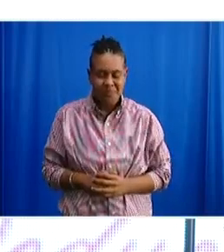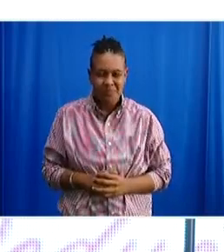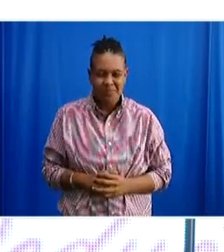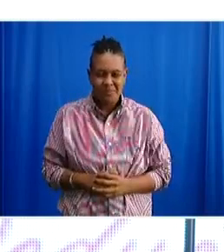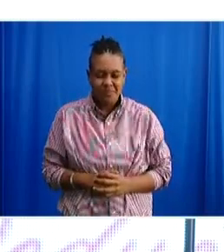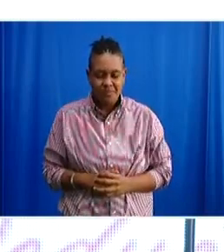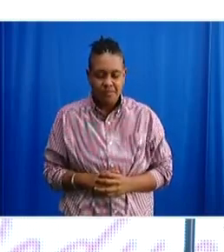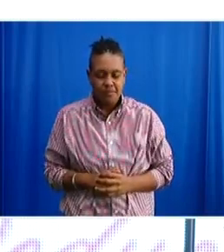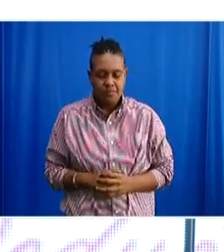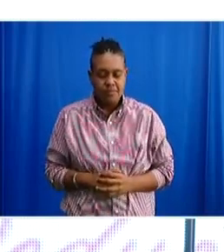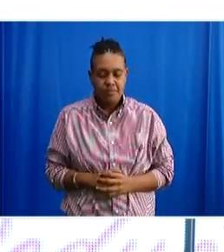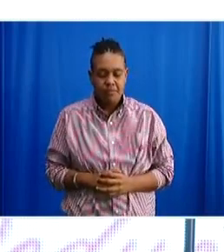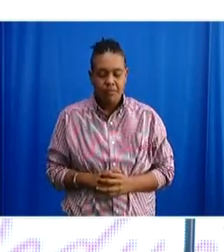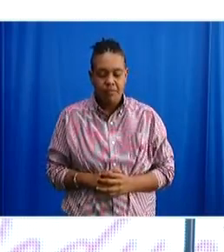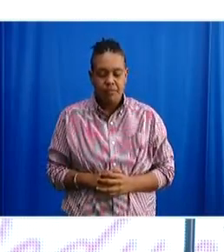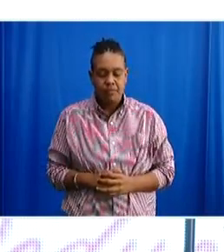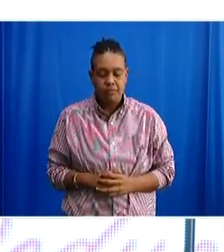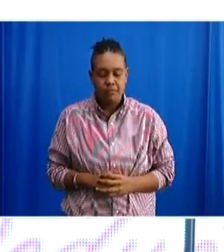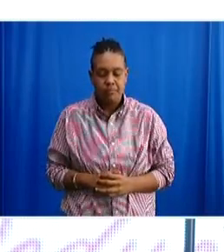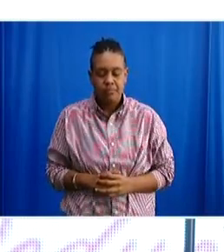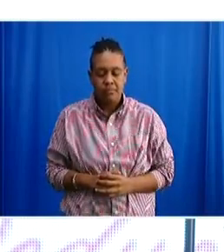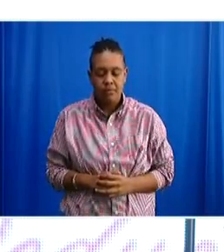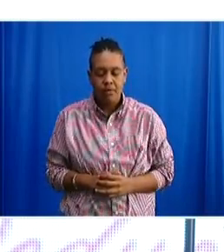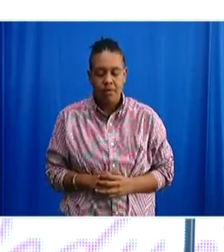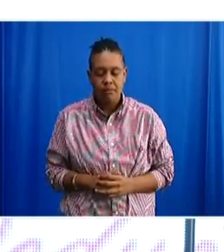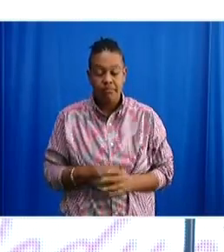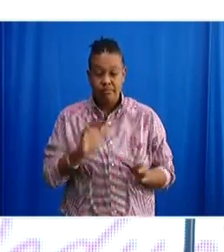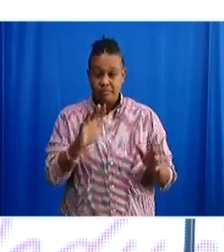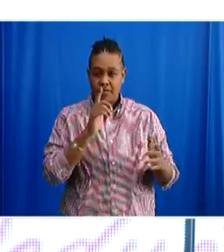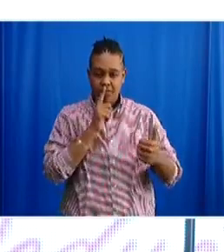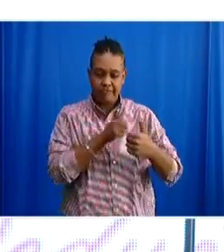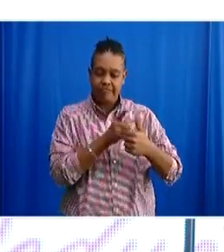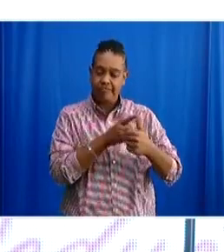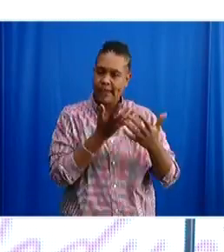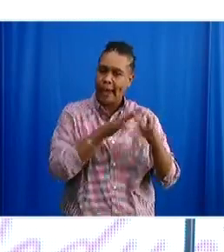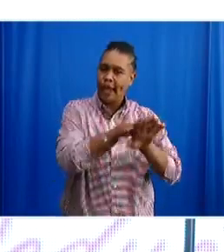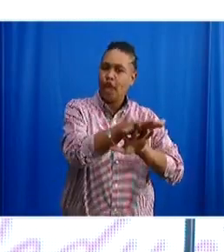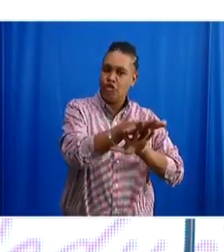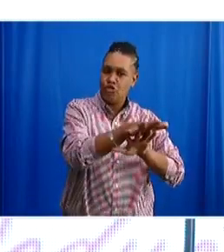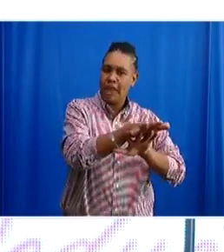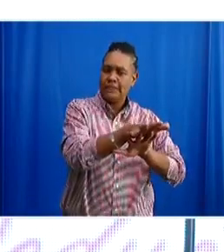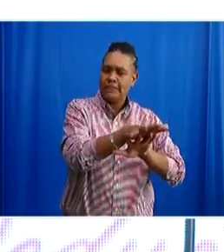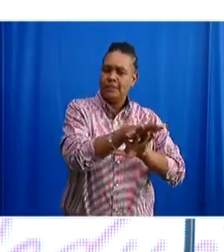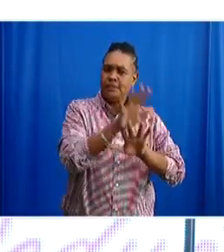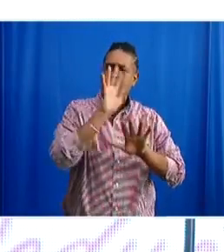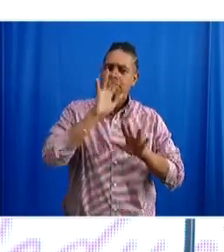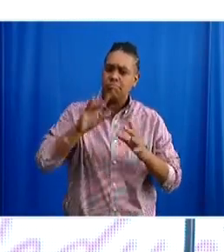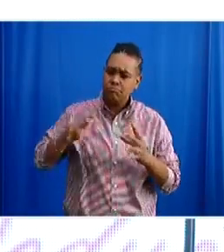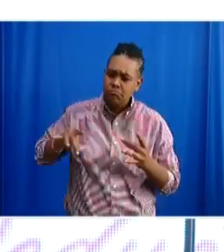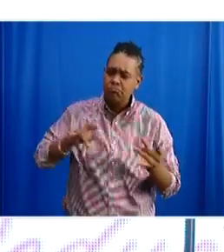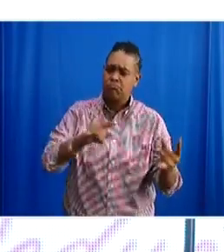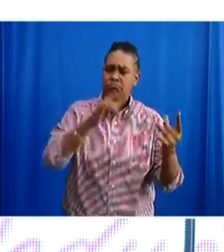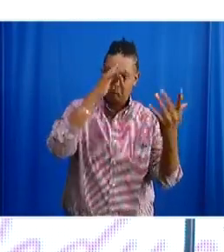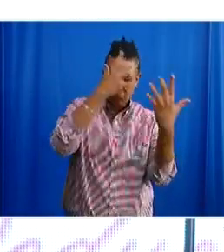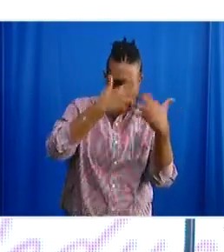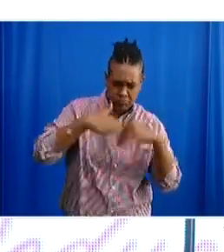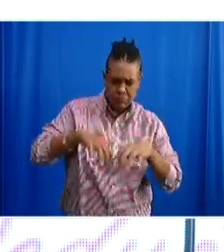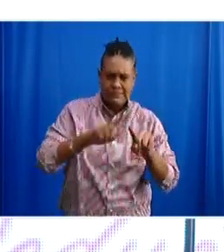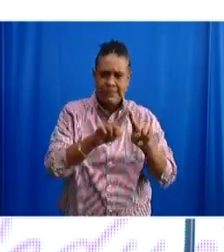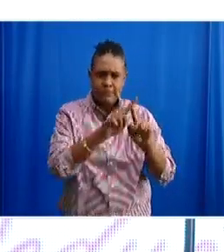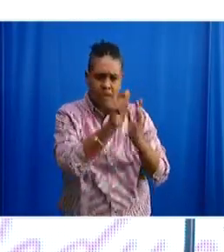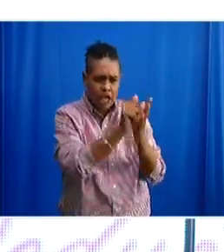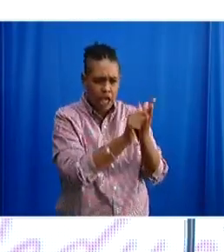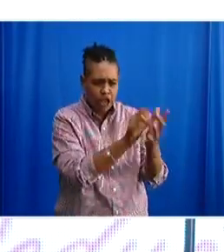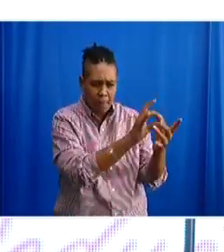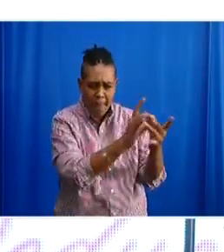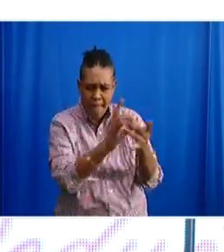so I'm underscoring the importance of an integrated approach, a seamless coordination between agencies. And